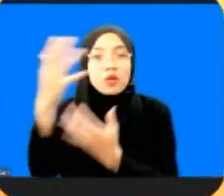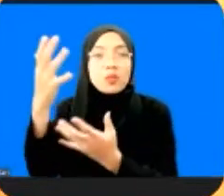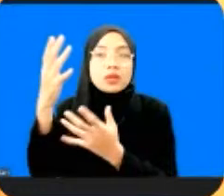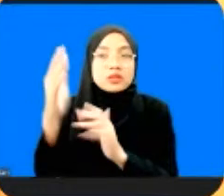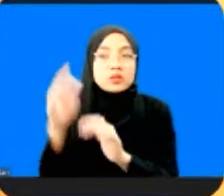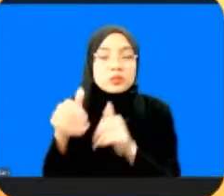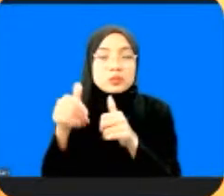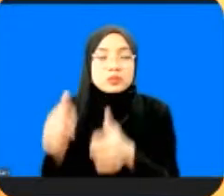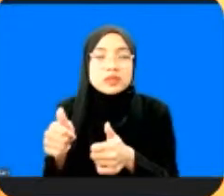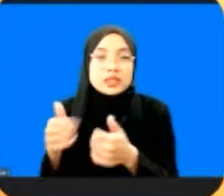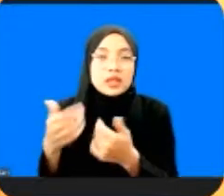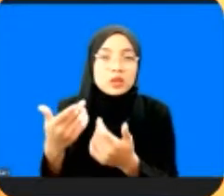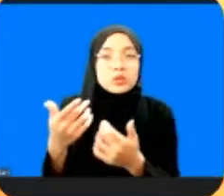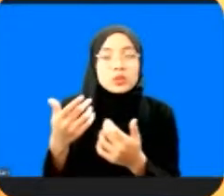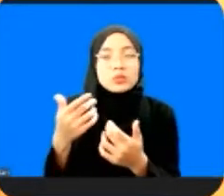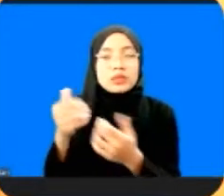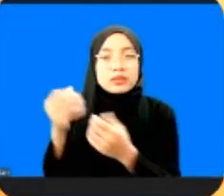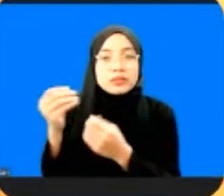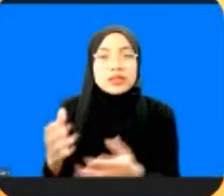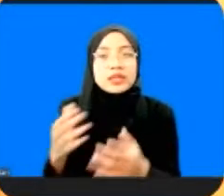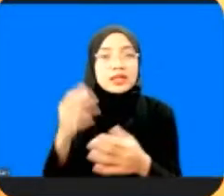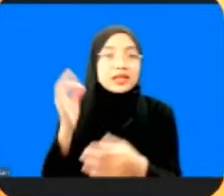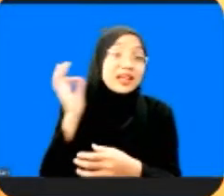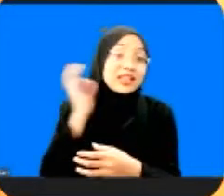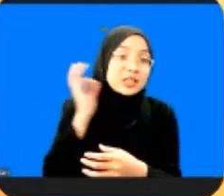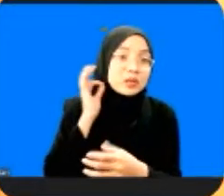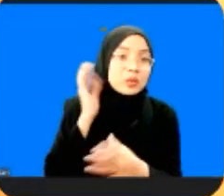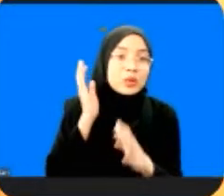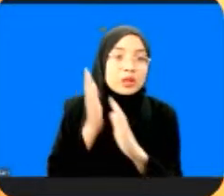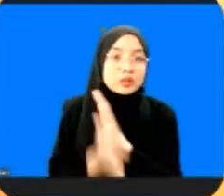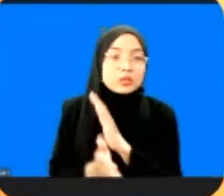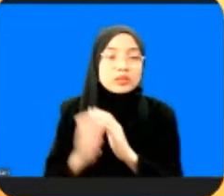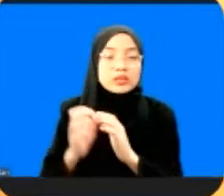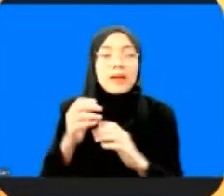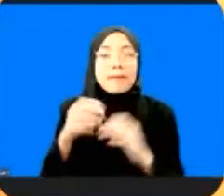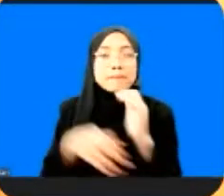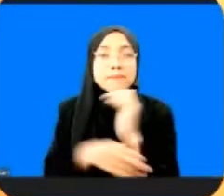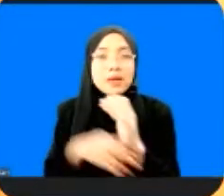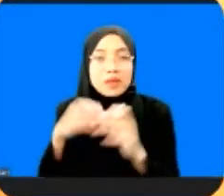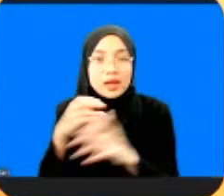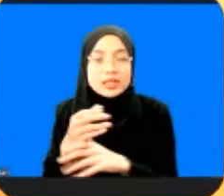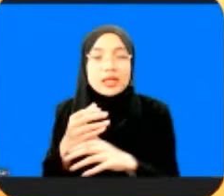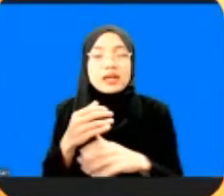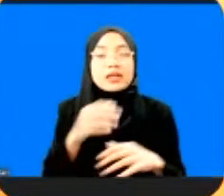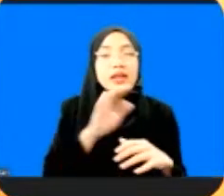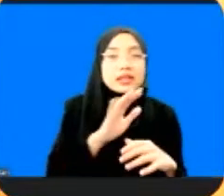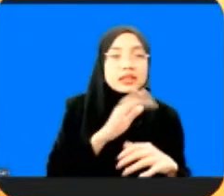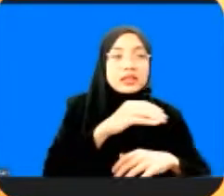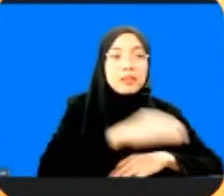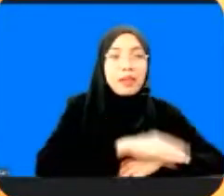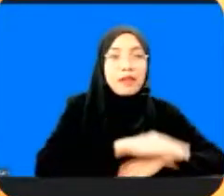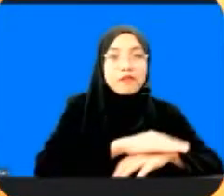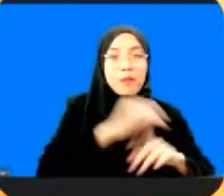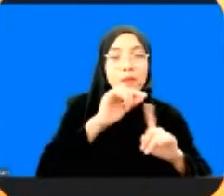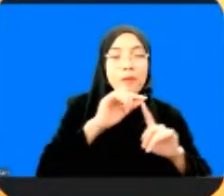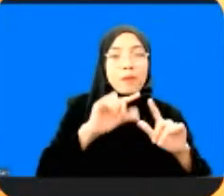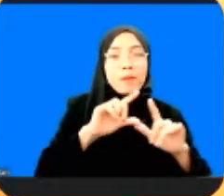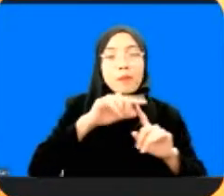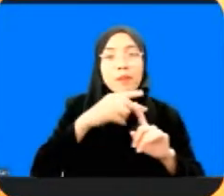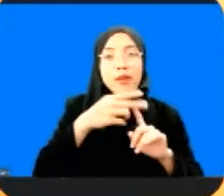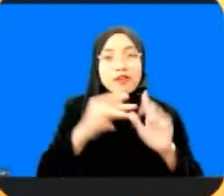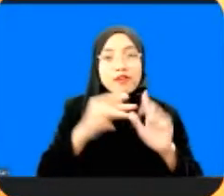harm, then platforms can be required to remove it. But otherwise, the focus should be